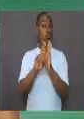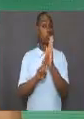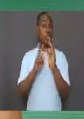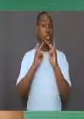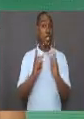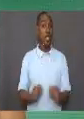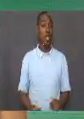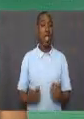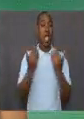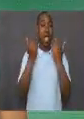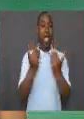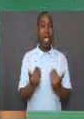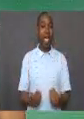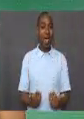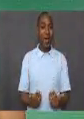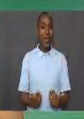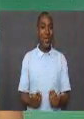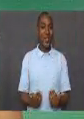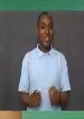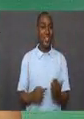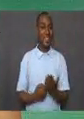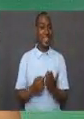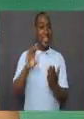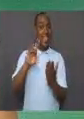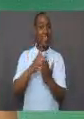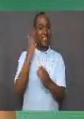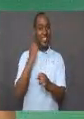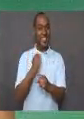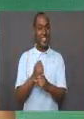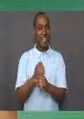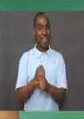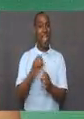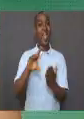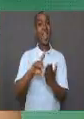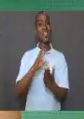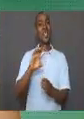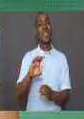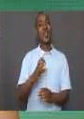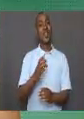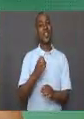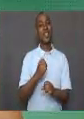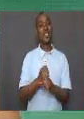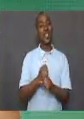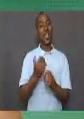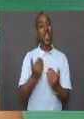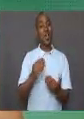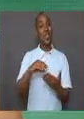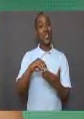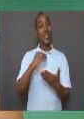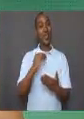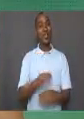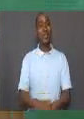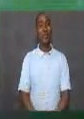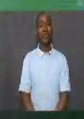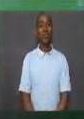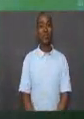For now, let us do an activity to review what we have learned thus far.